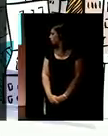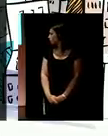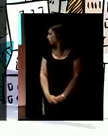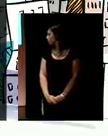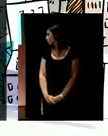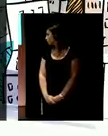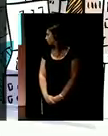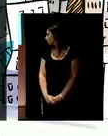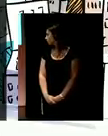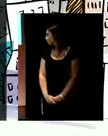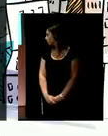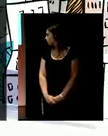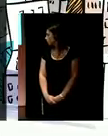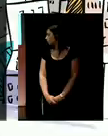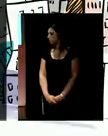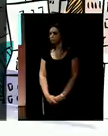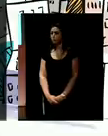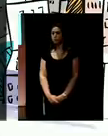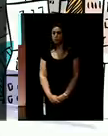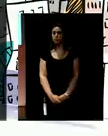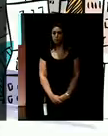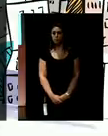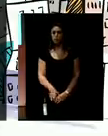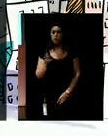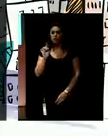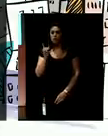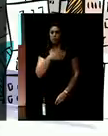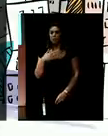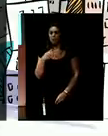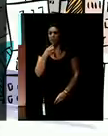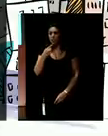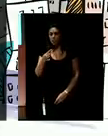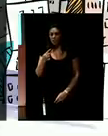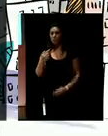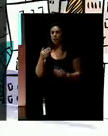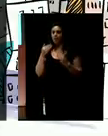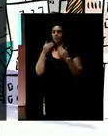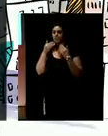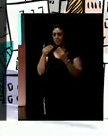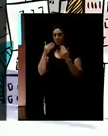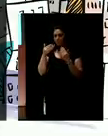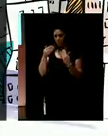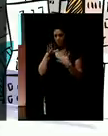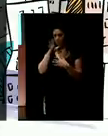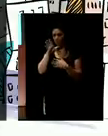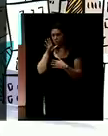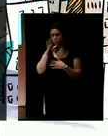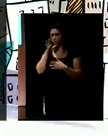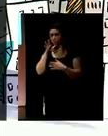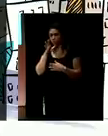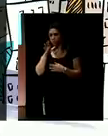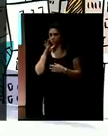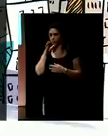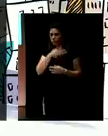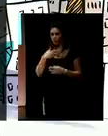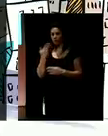Can I say, yes, just want to say thank you, Krista, and I would like to introduce the third speaker as well.